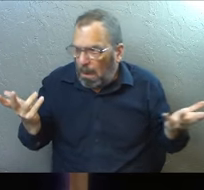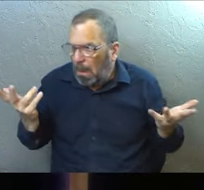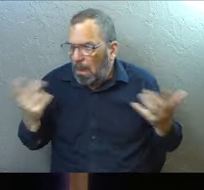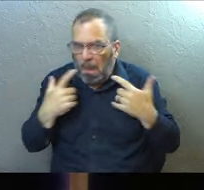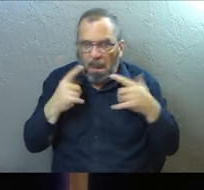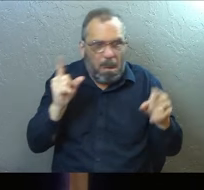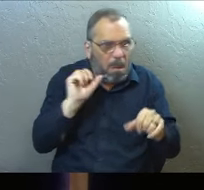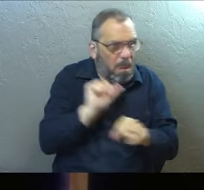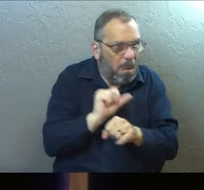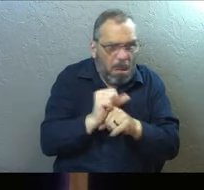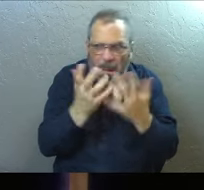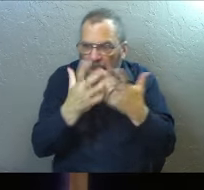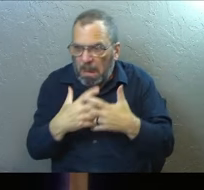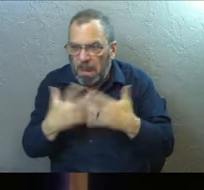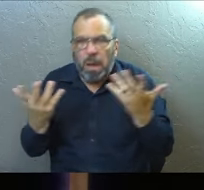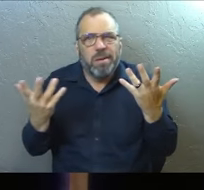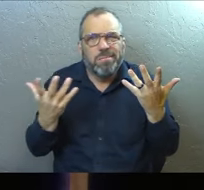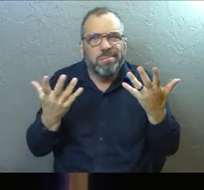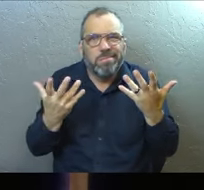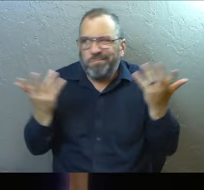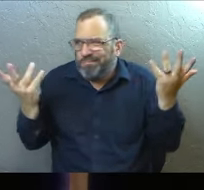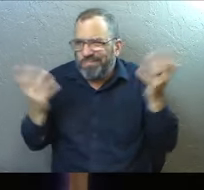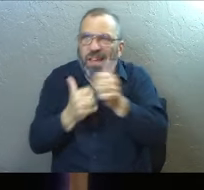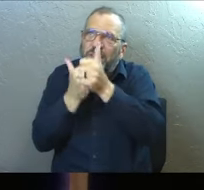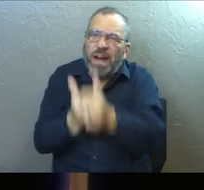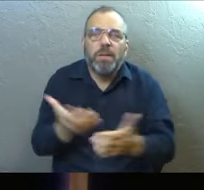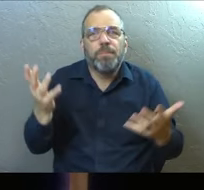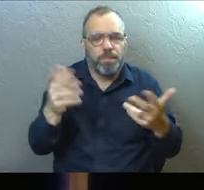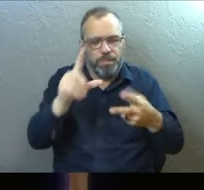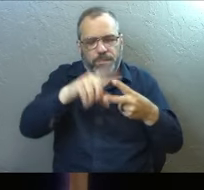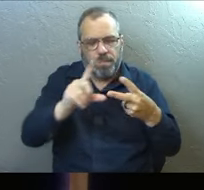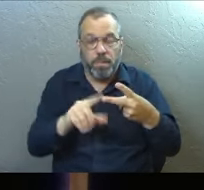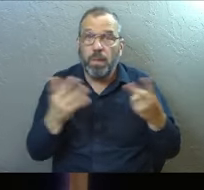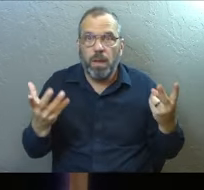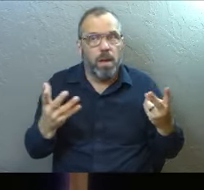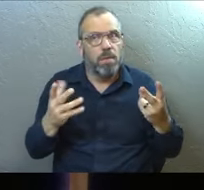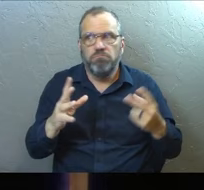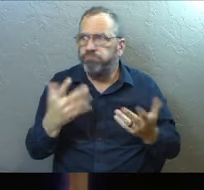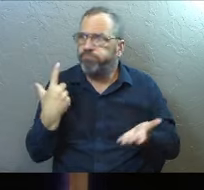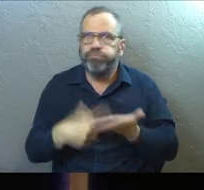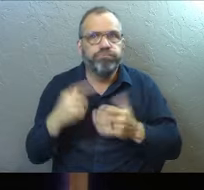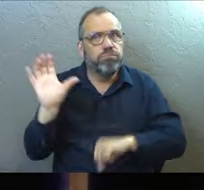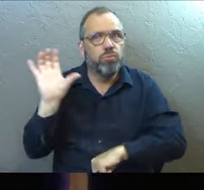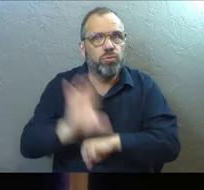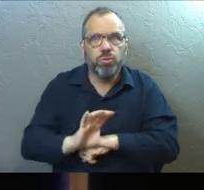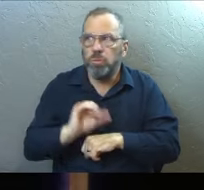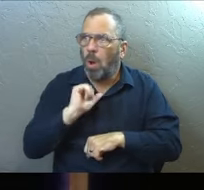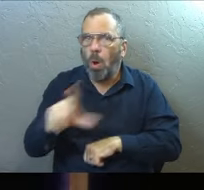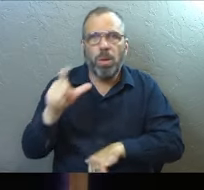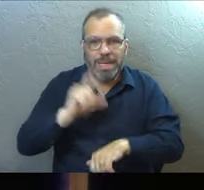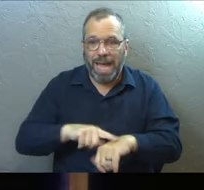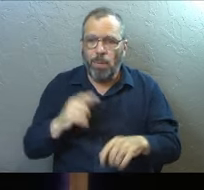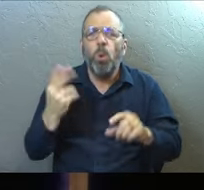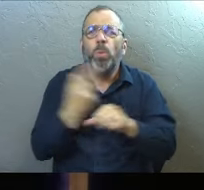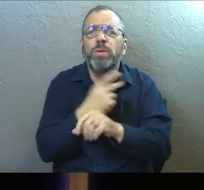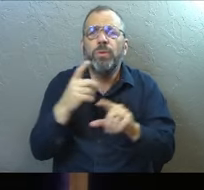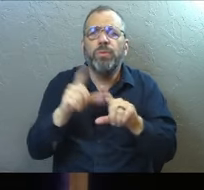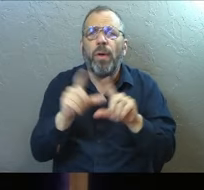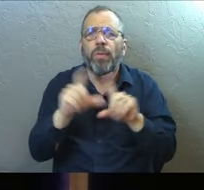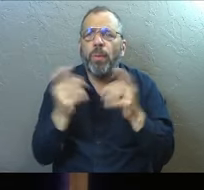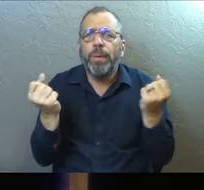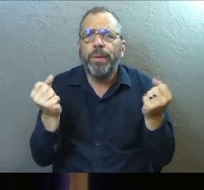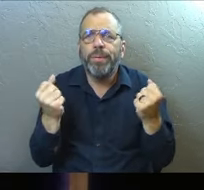work? How do you follow God well and trust him? These are things that are talked about all the time in church. We throw these words around. God